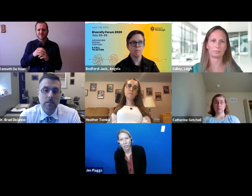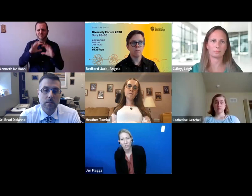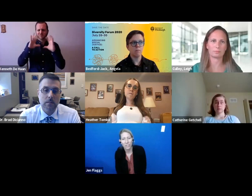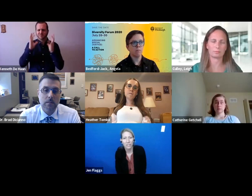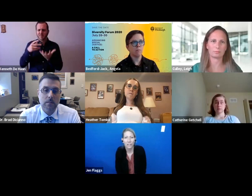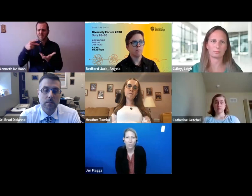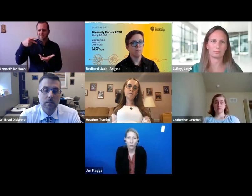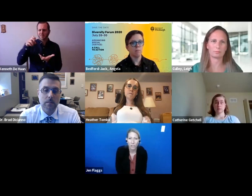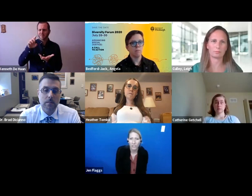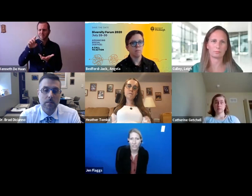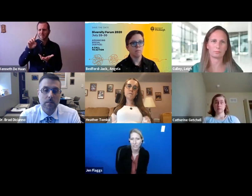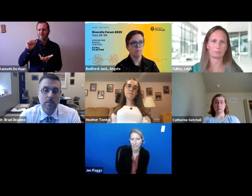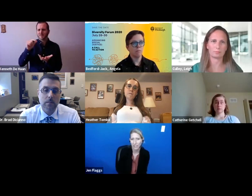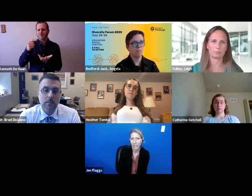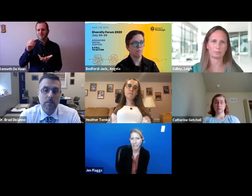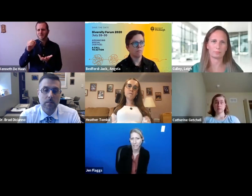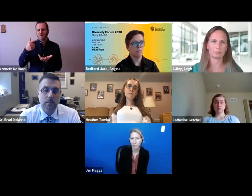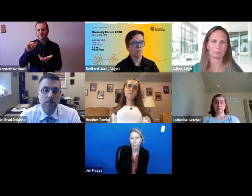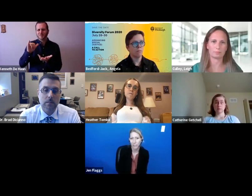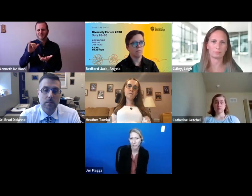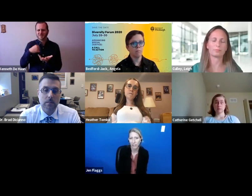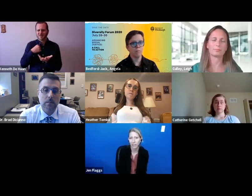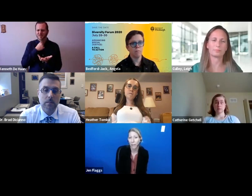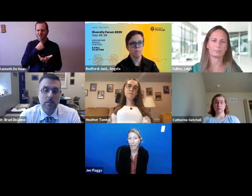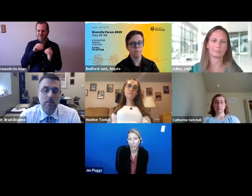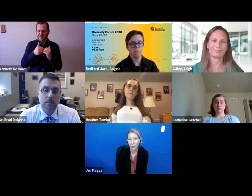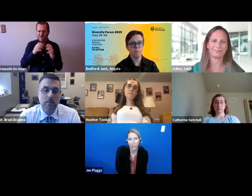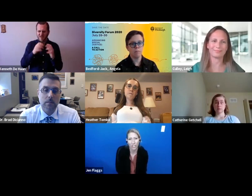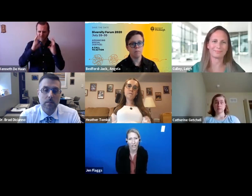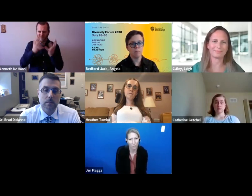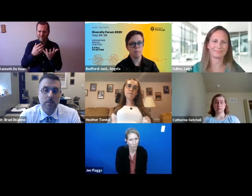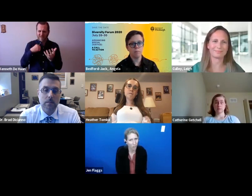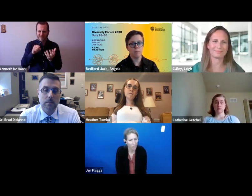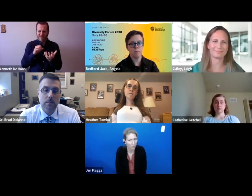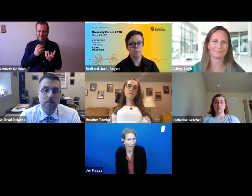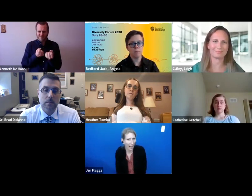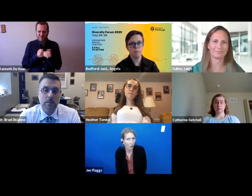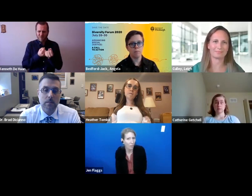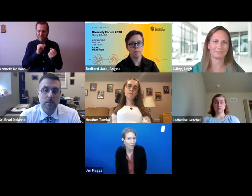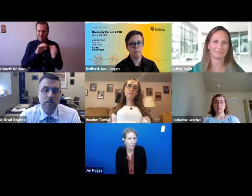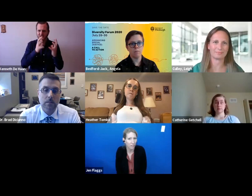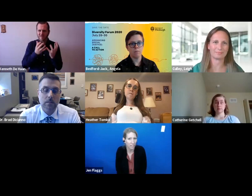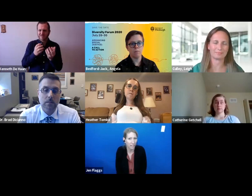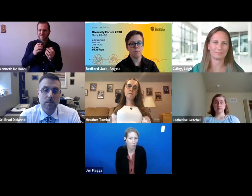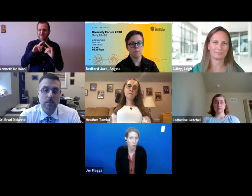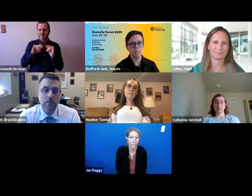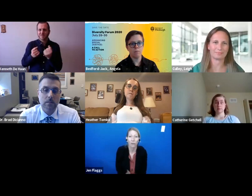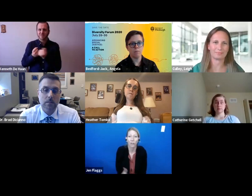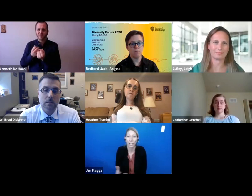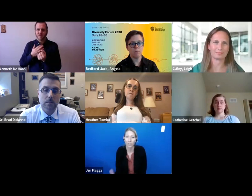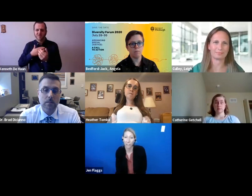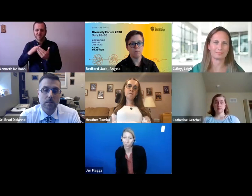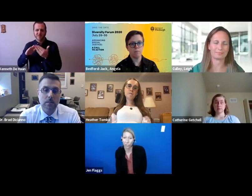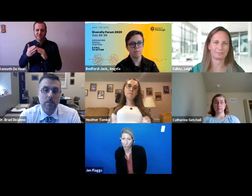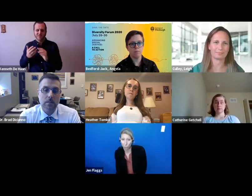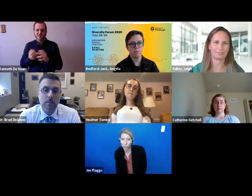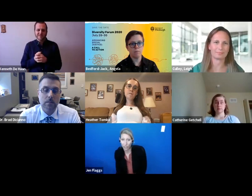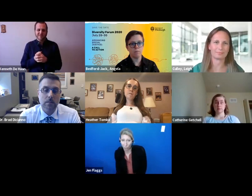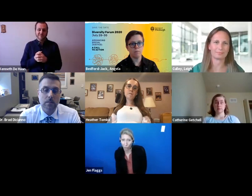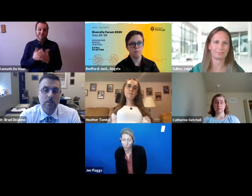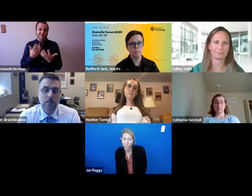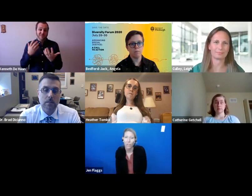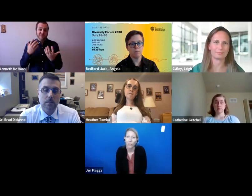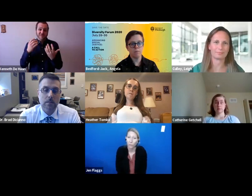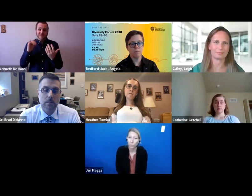social justice and linguistics slant, but pedagogy, I was curious about how that fit into that world and how could I could support